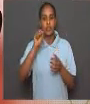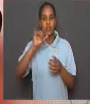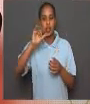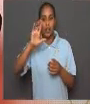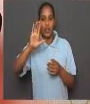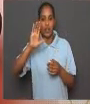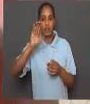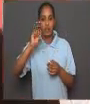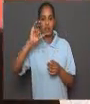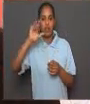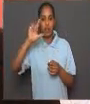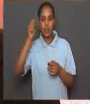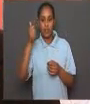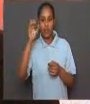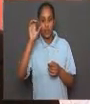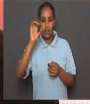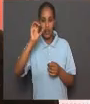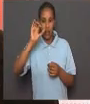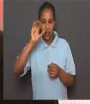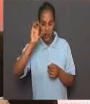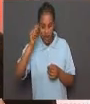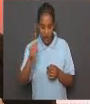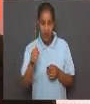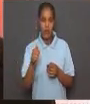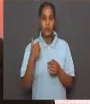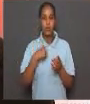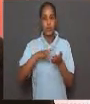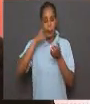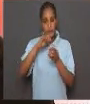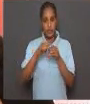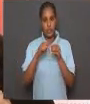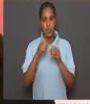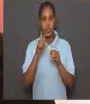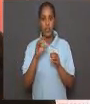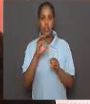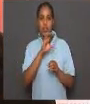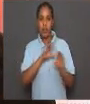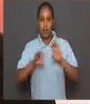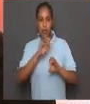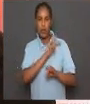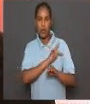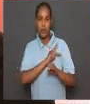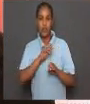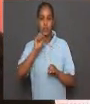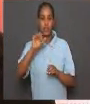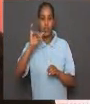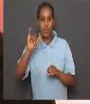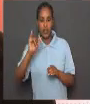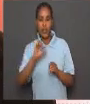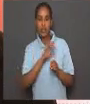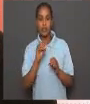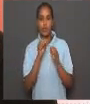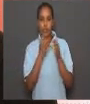and silicate. We learned about the chemical properties of silicon, and we